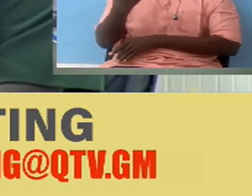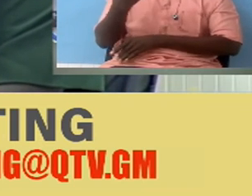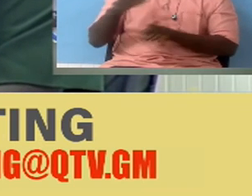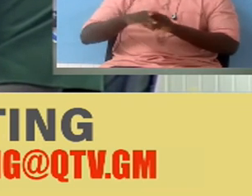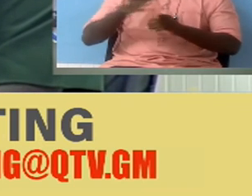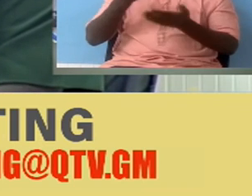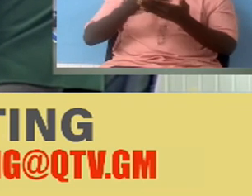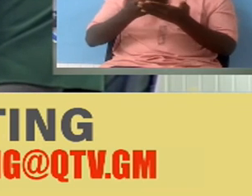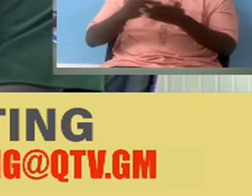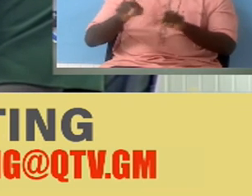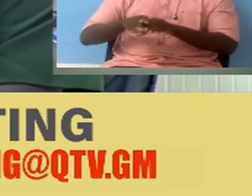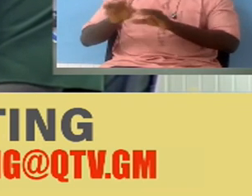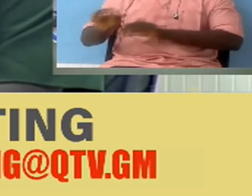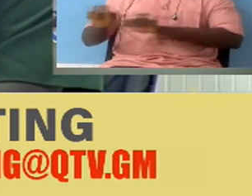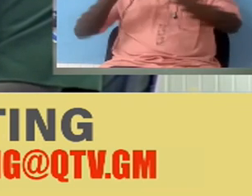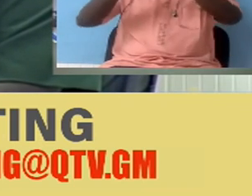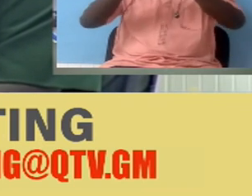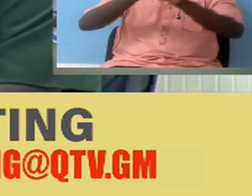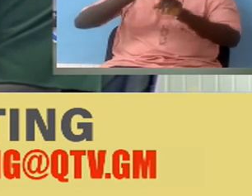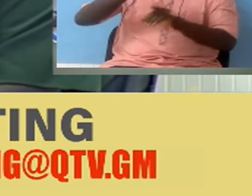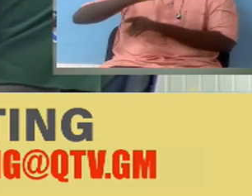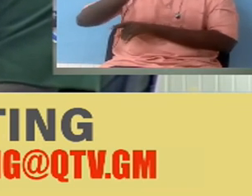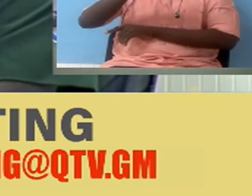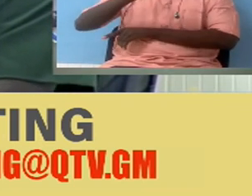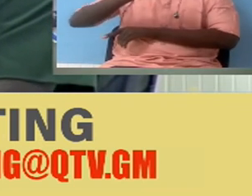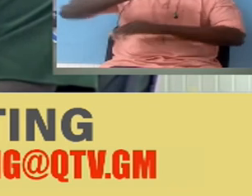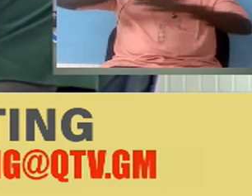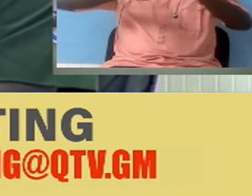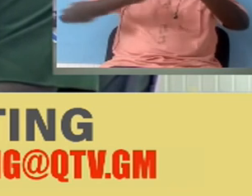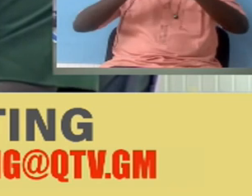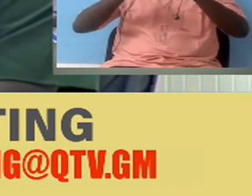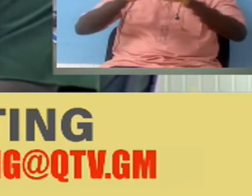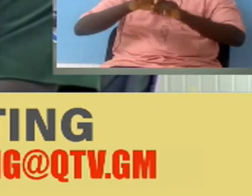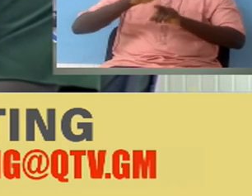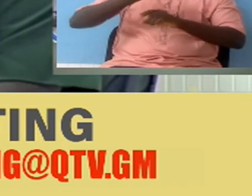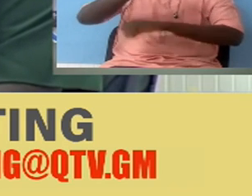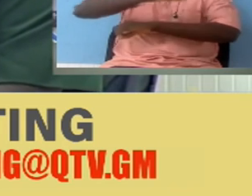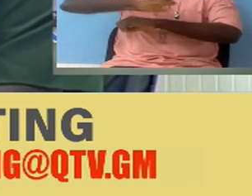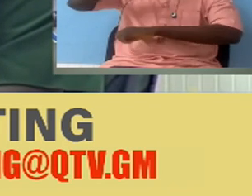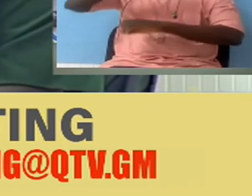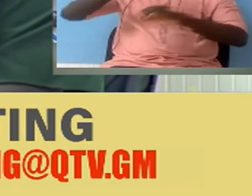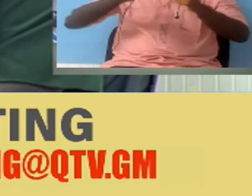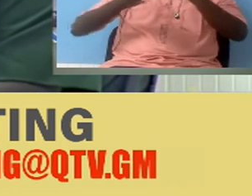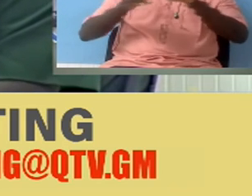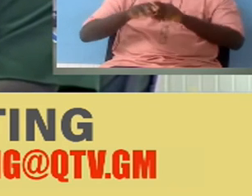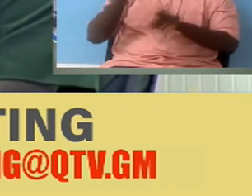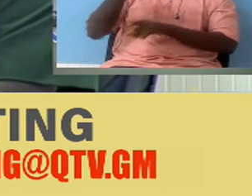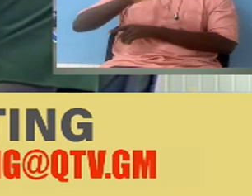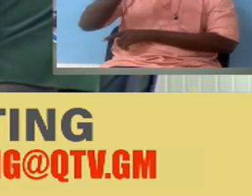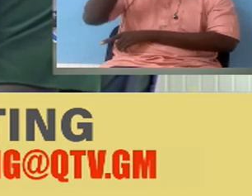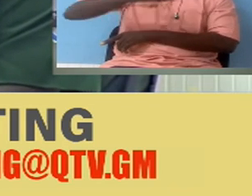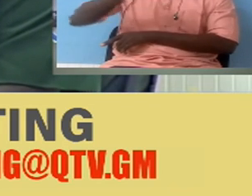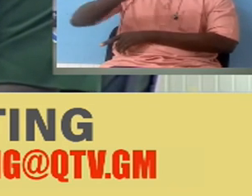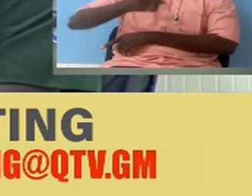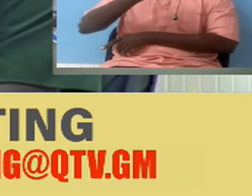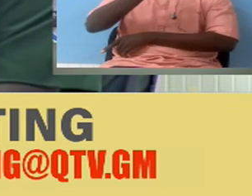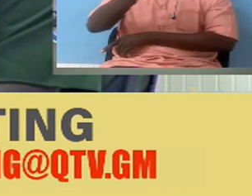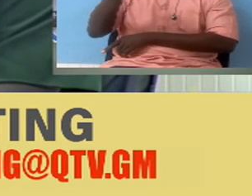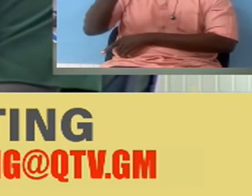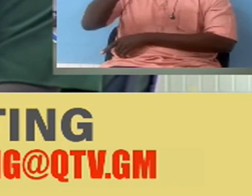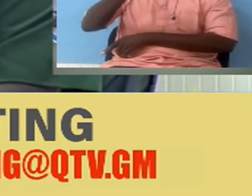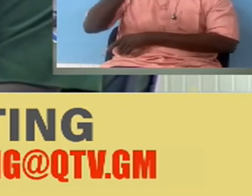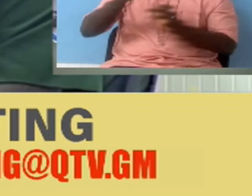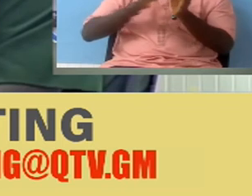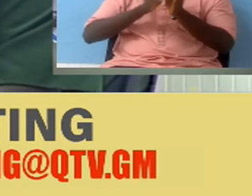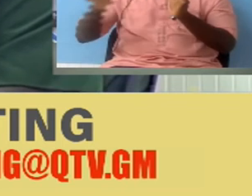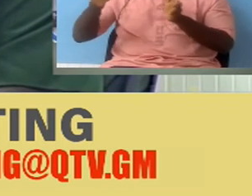1975. Then to St. Augustine Junior Secondary Technical School from 1976 to 1980. St. Augustine's